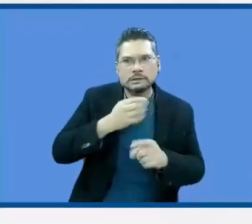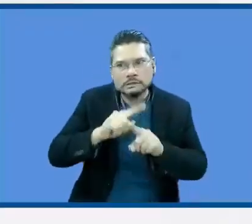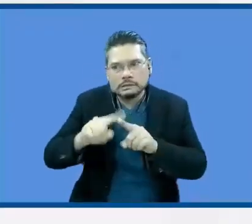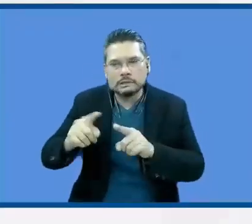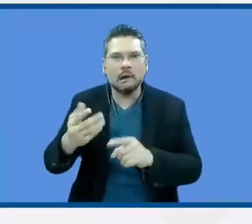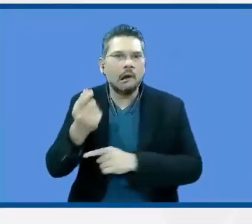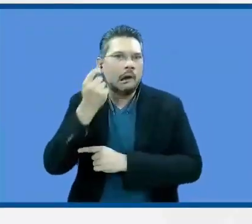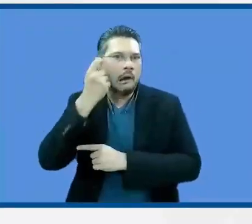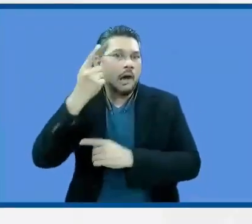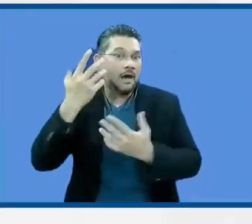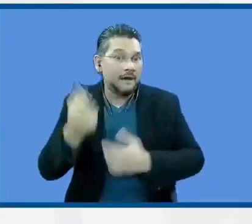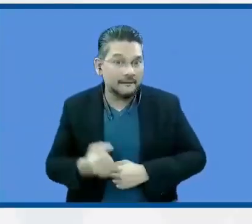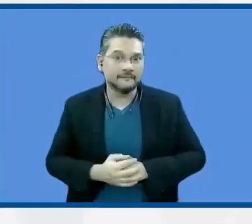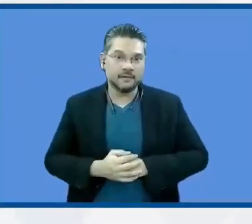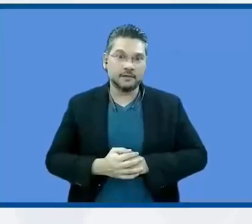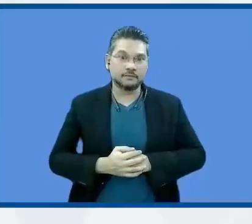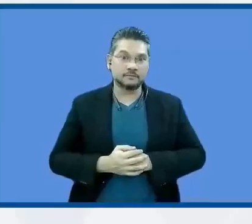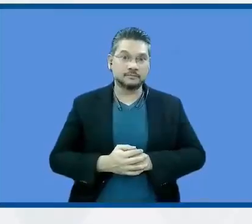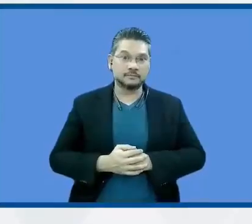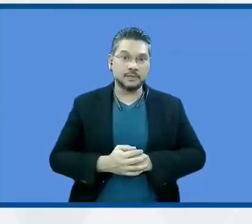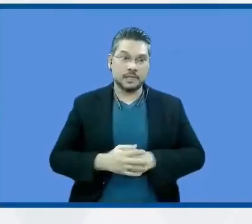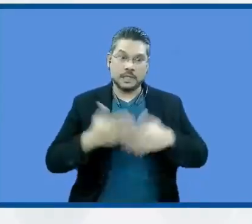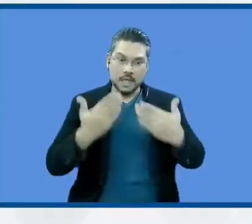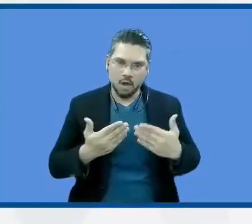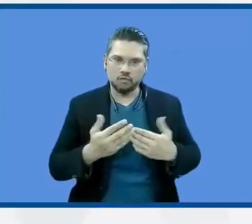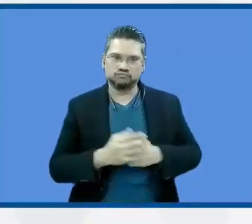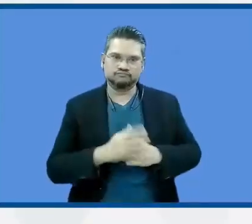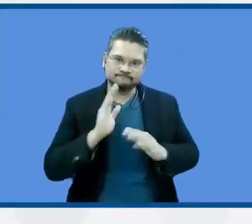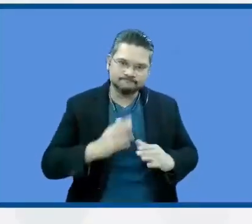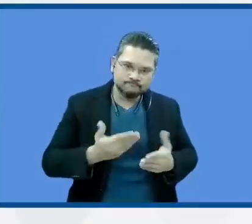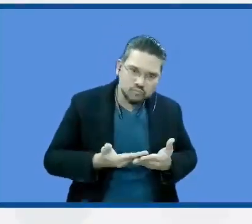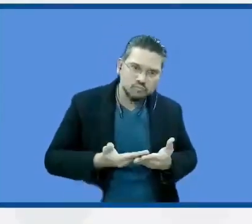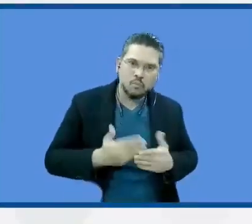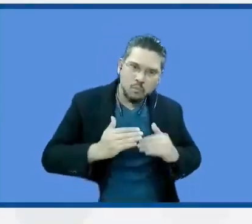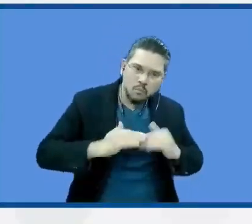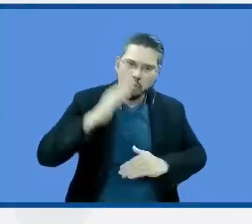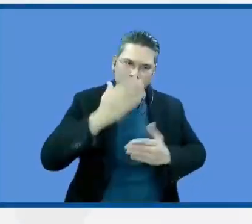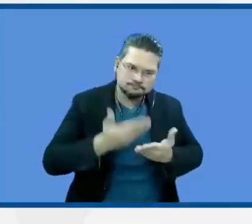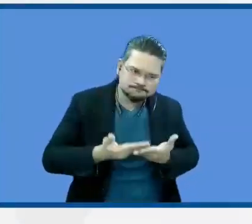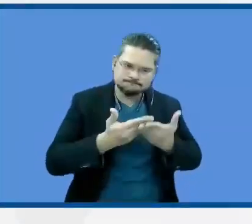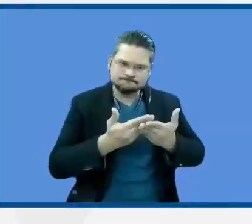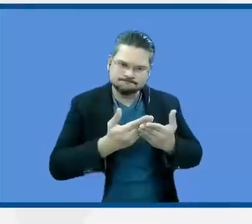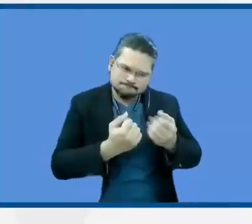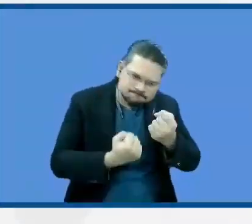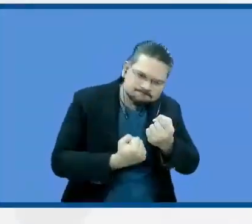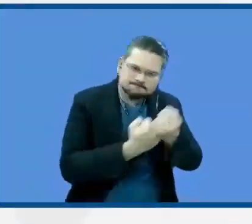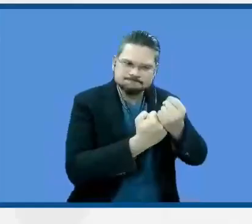Here, we need to reinforce scientific cooperation, which is a key factor